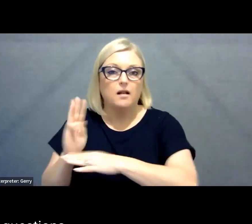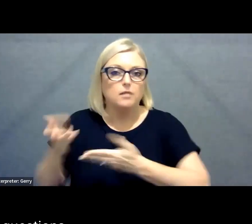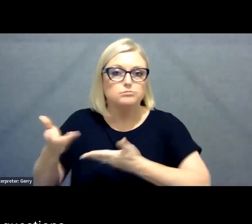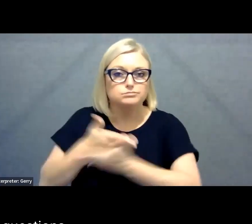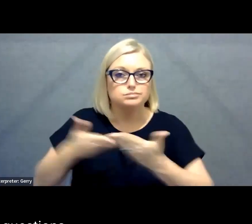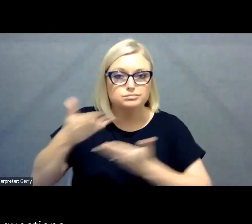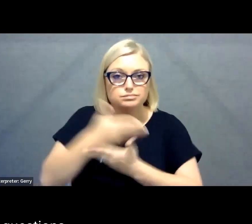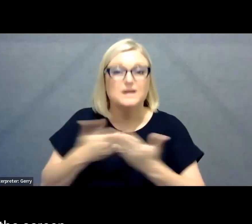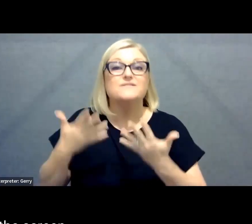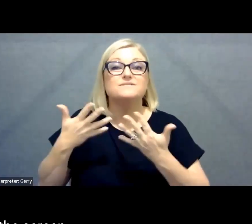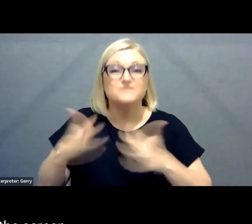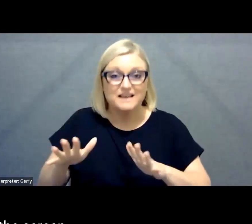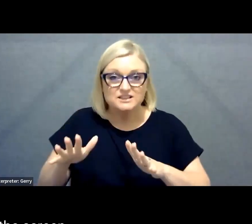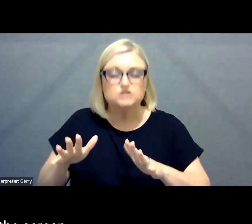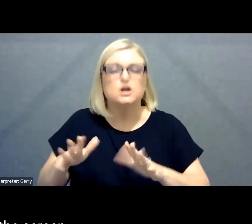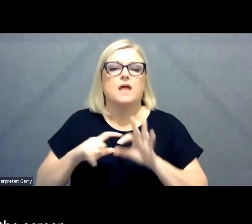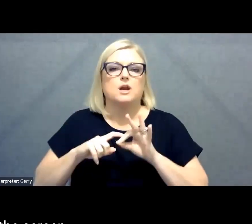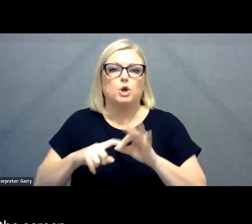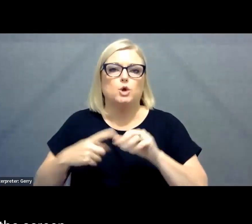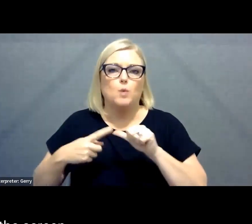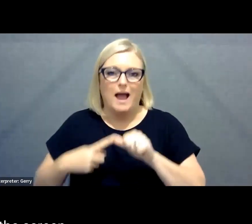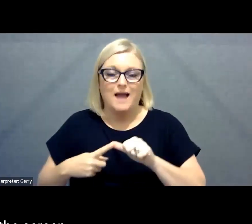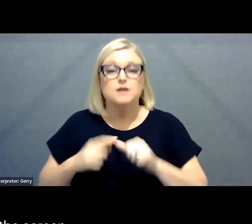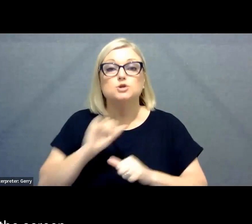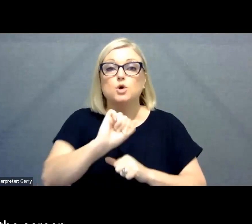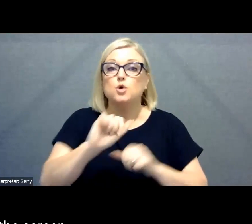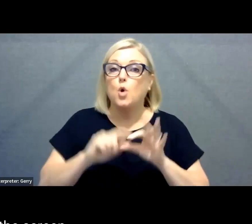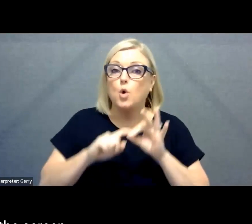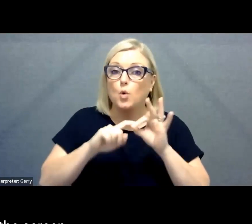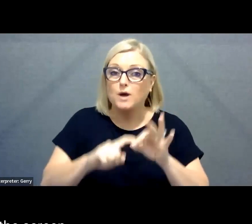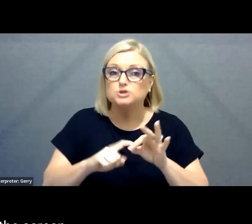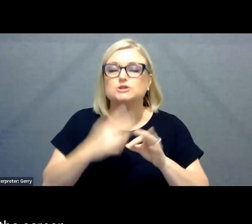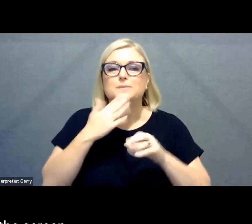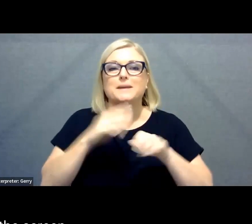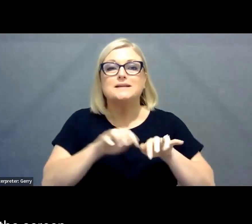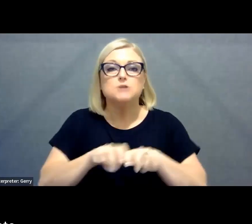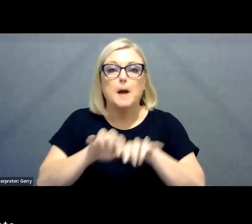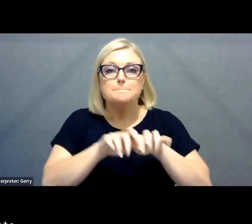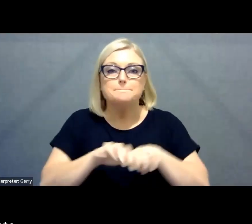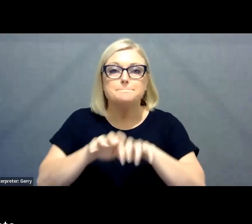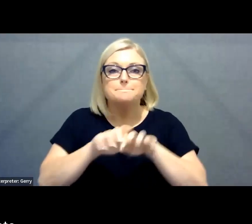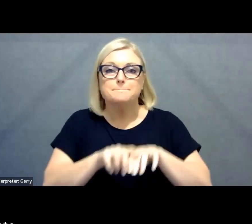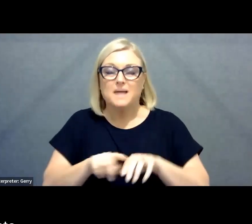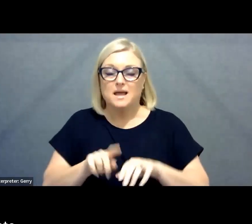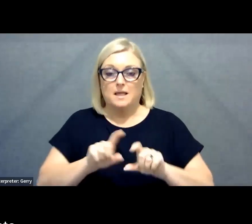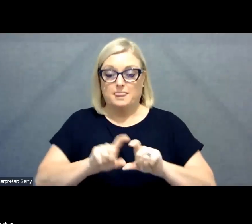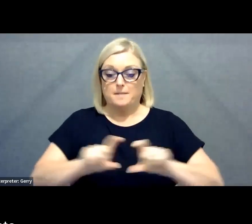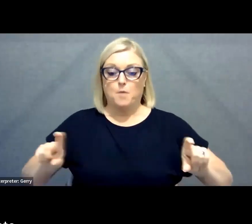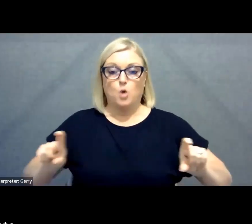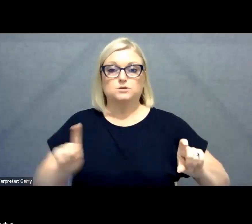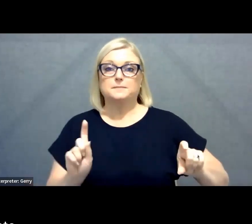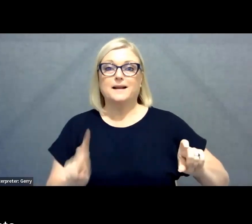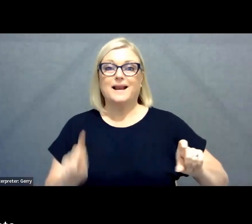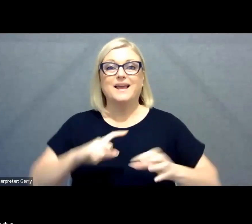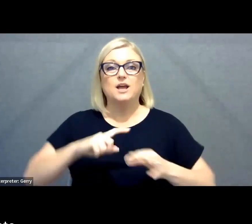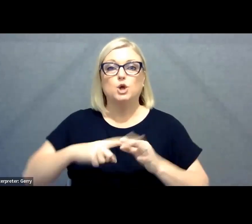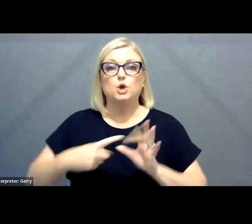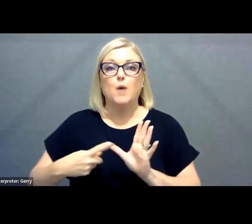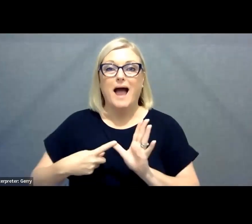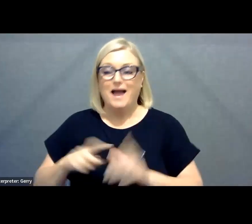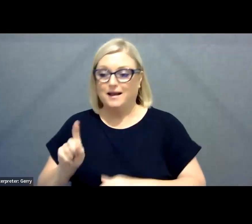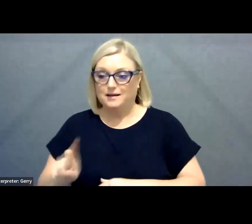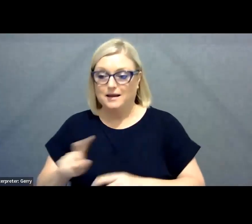the Q&A box at the bottom of the screen. And please share any comments or thoughts you have in the